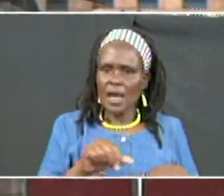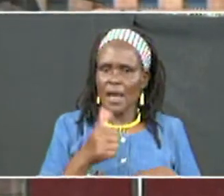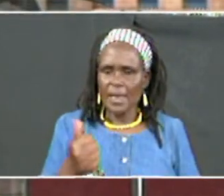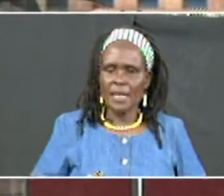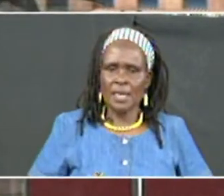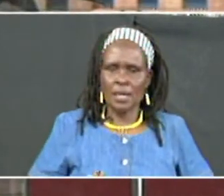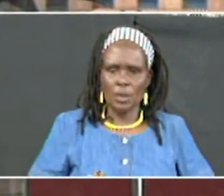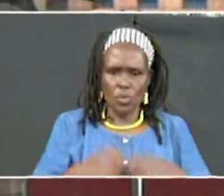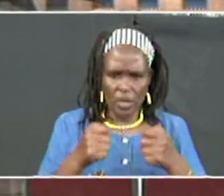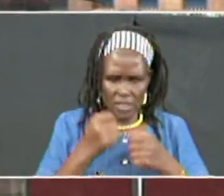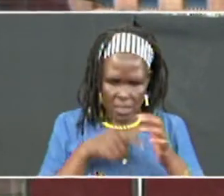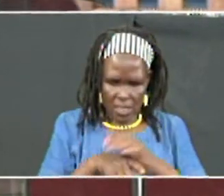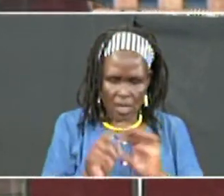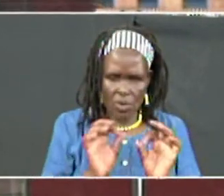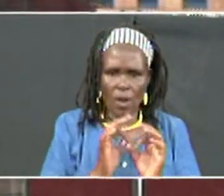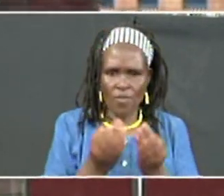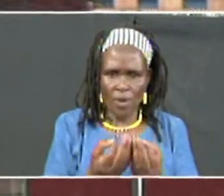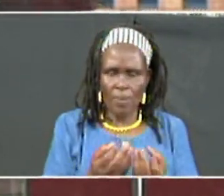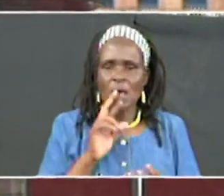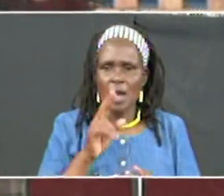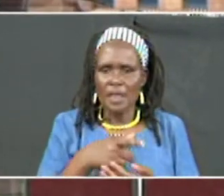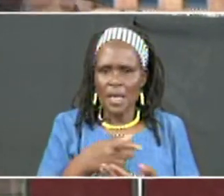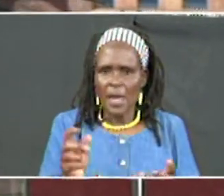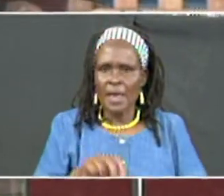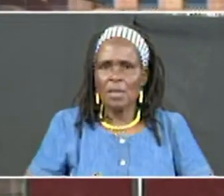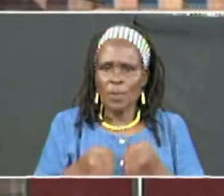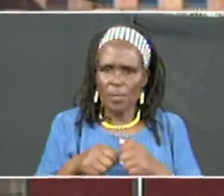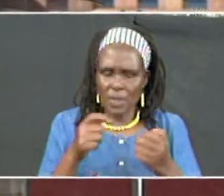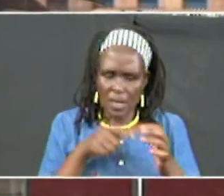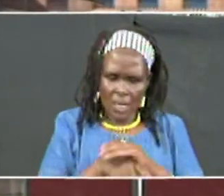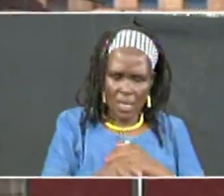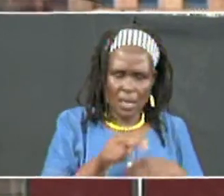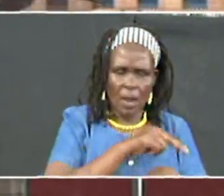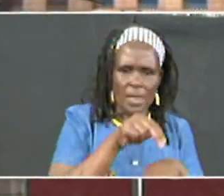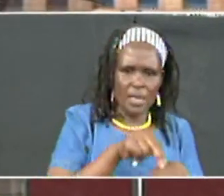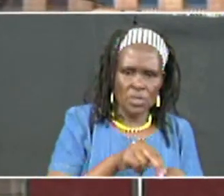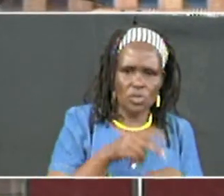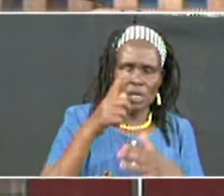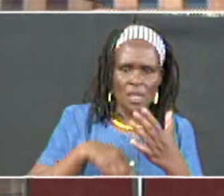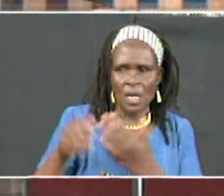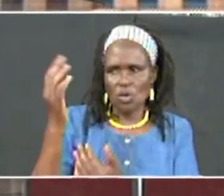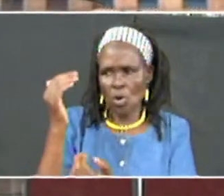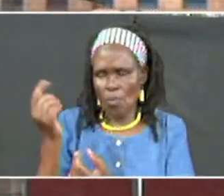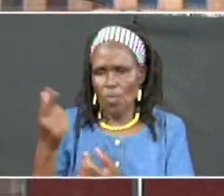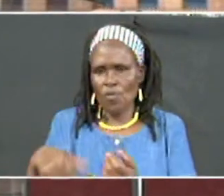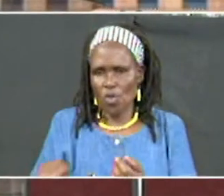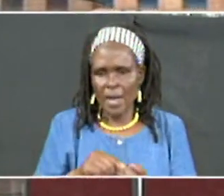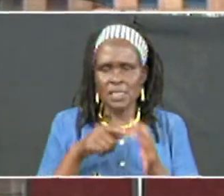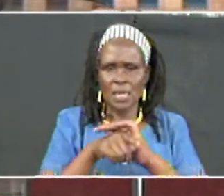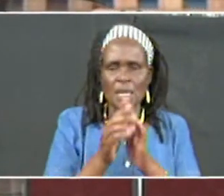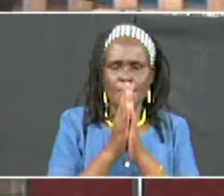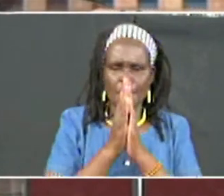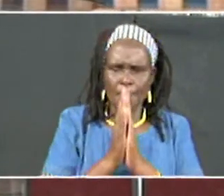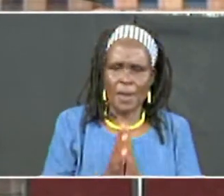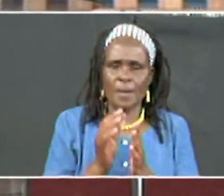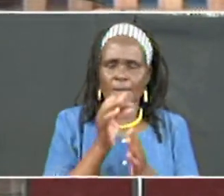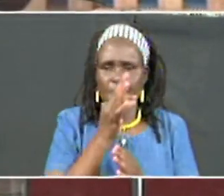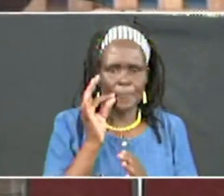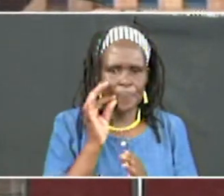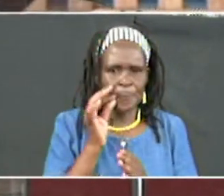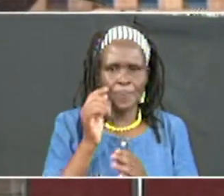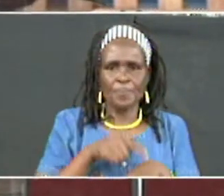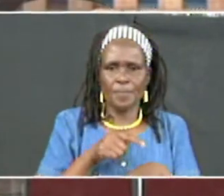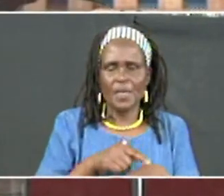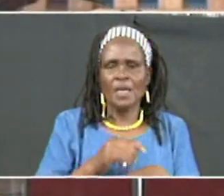family? Are there any ruins in our nation? The hope for us in this prayer and fasting season is that the Lord